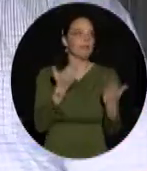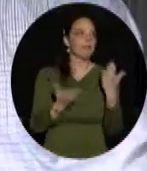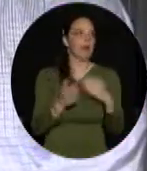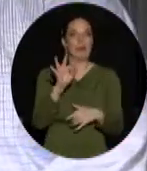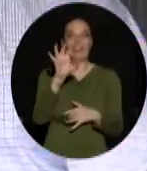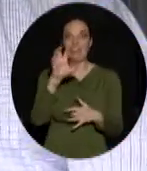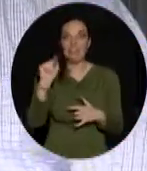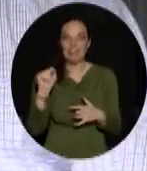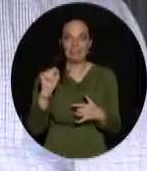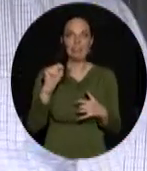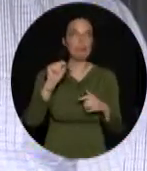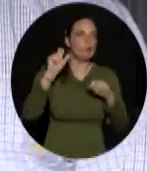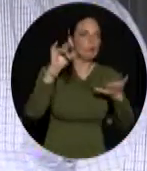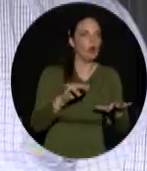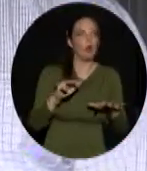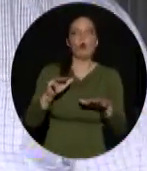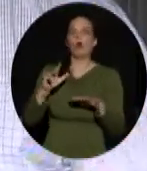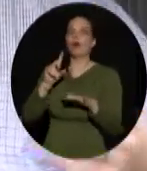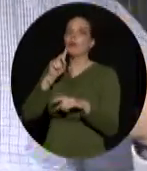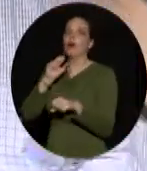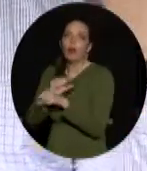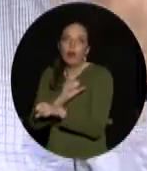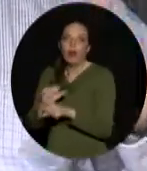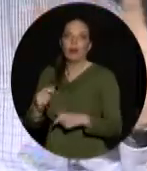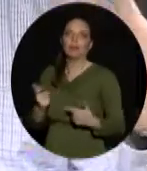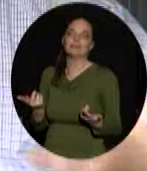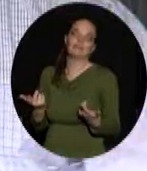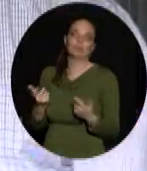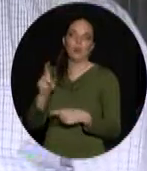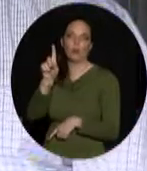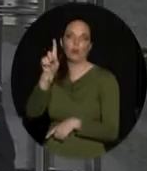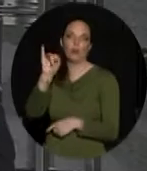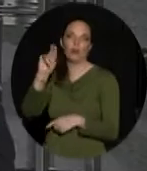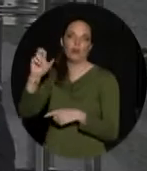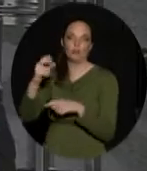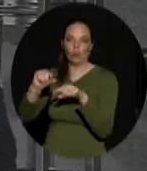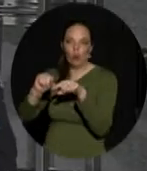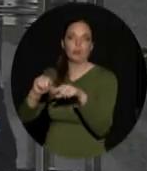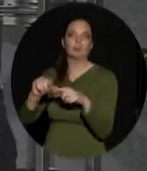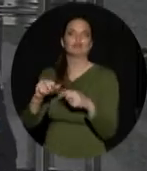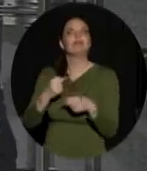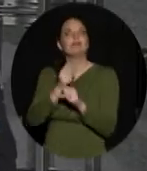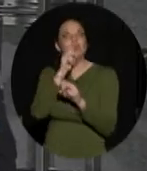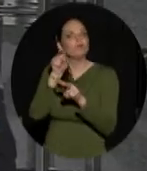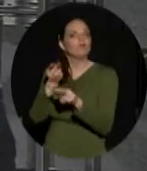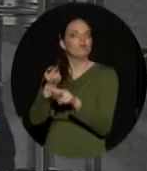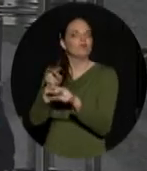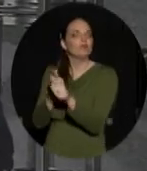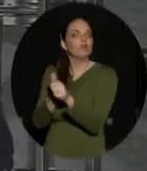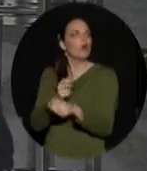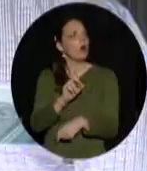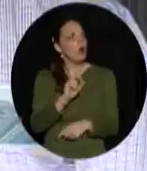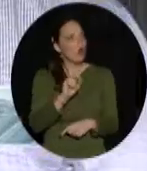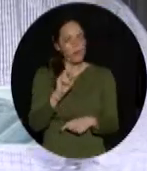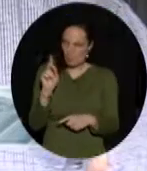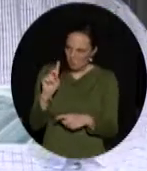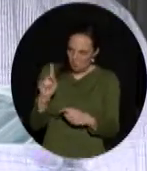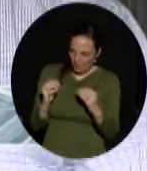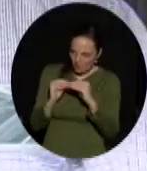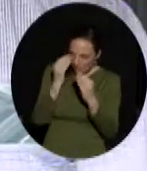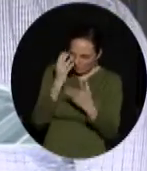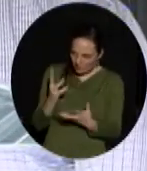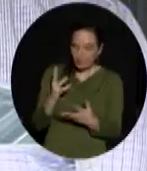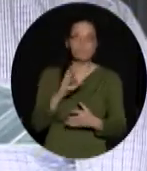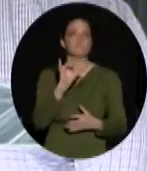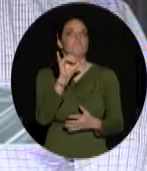less than an inch. So just kind of make sure that you're always on top of what the latest developments are. And where can we get more information? Absolutely. So one of